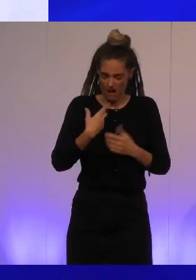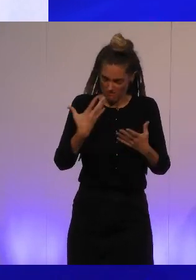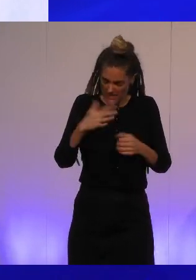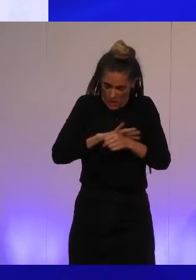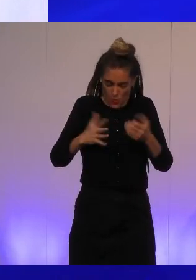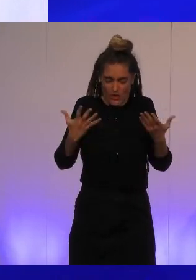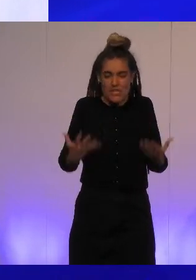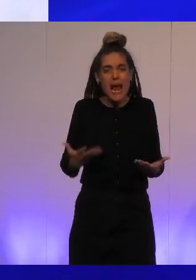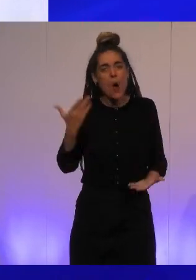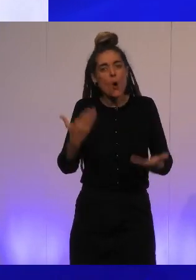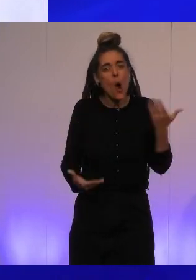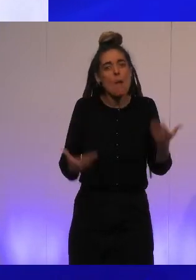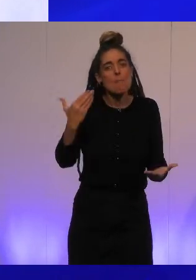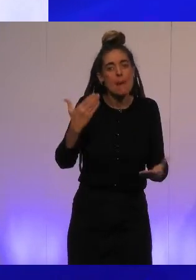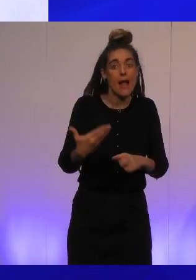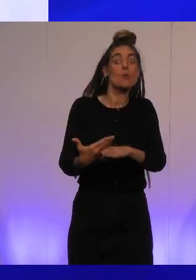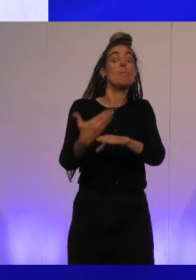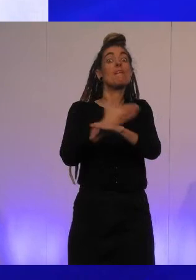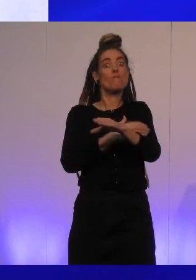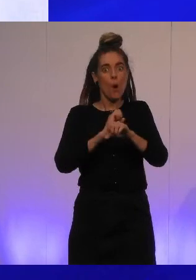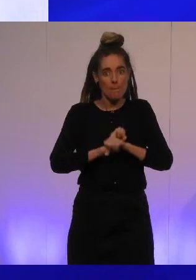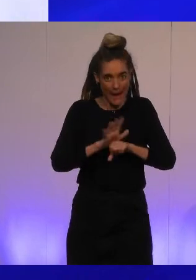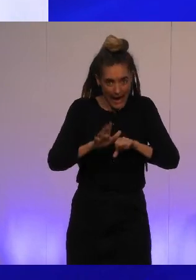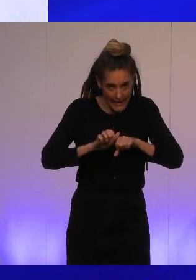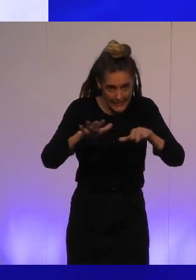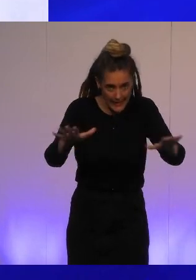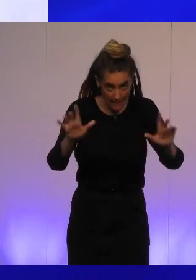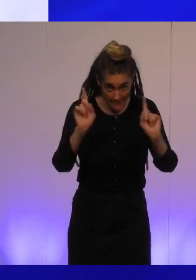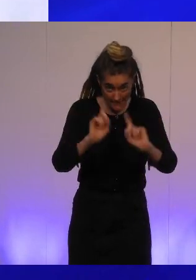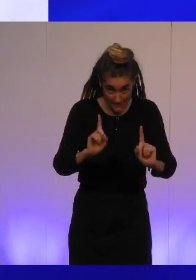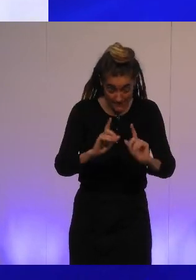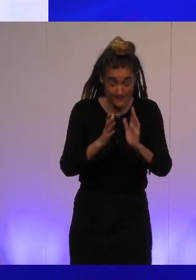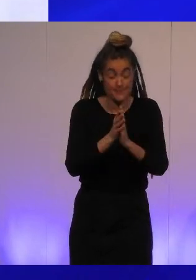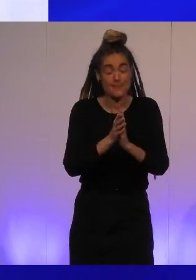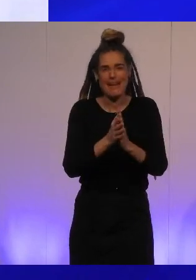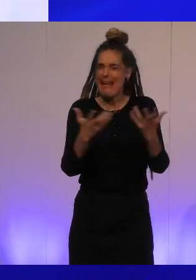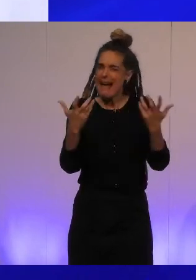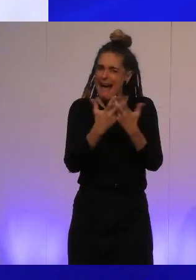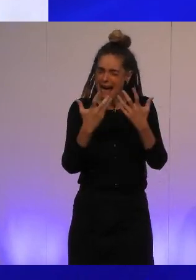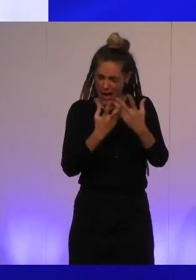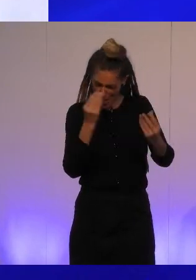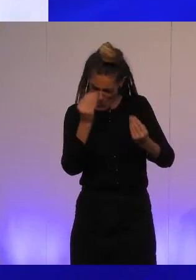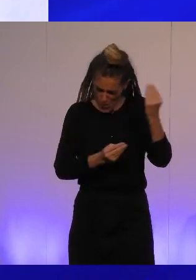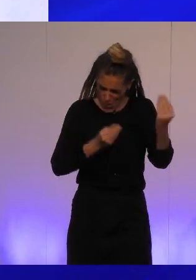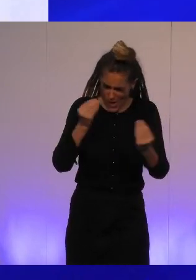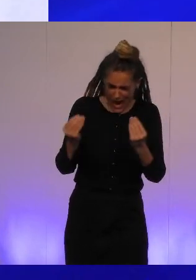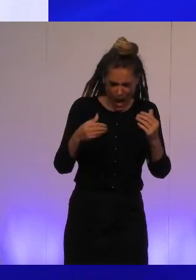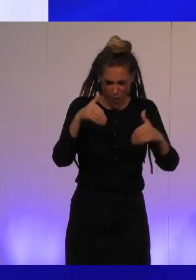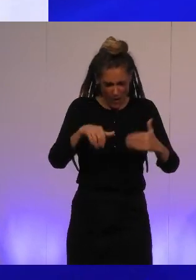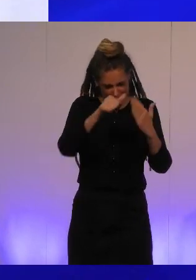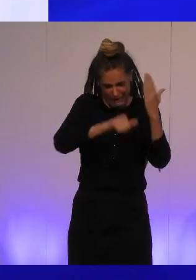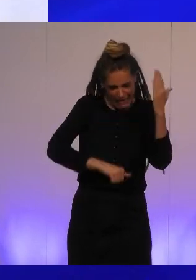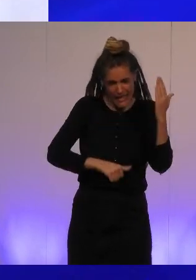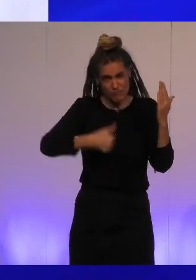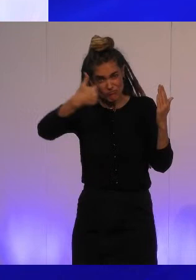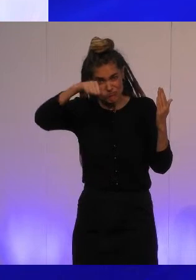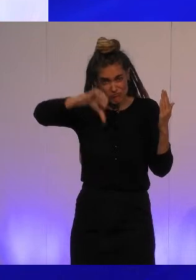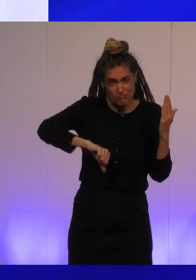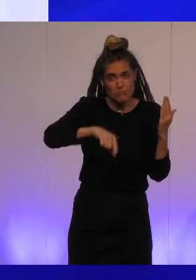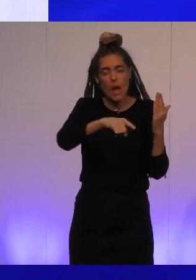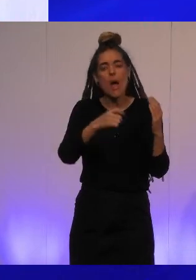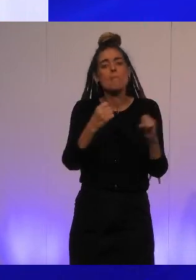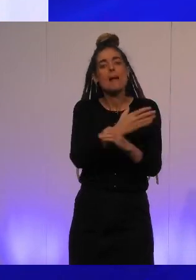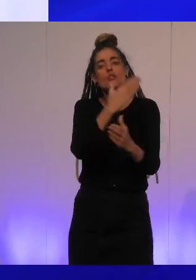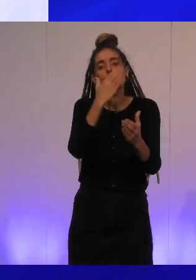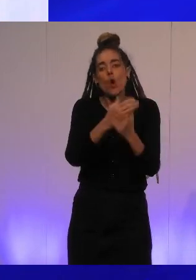where we were pre-pandemic, one of the indicators we use around waiting lists is having no patients over